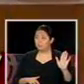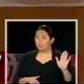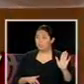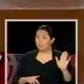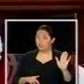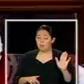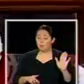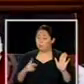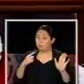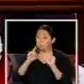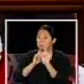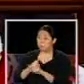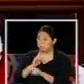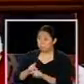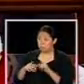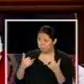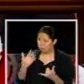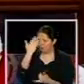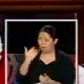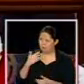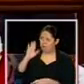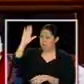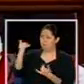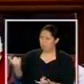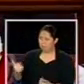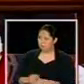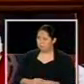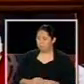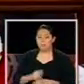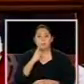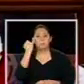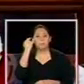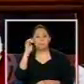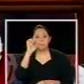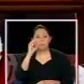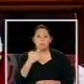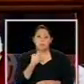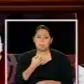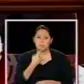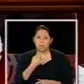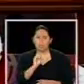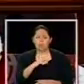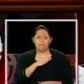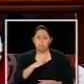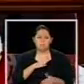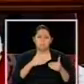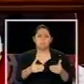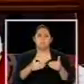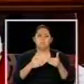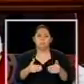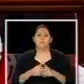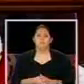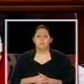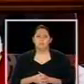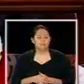the witness answer. Anyway, that's a matter of record. In the newspaper, it can be verified. So, uulitin ko lang ho, Mr.